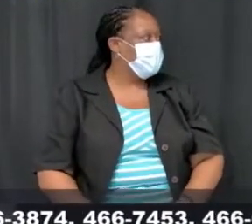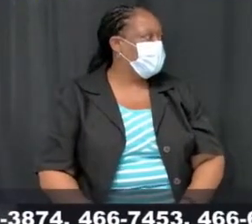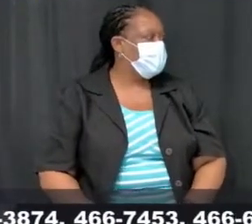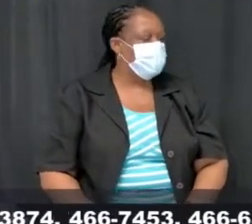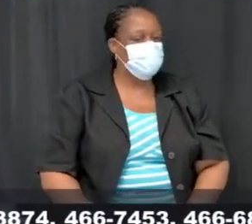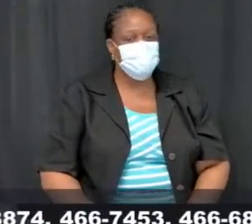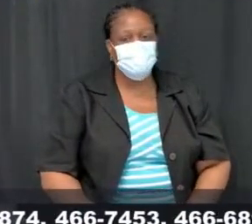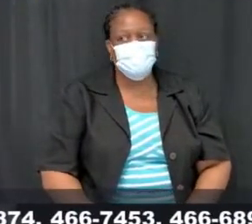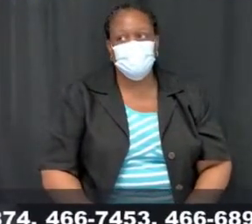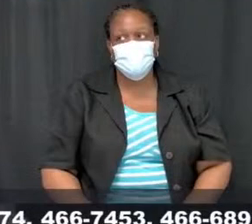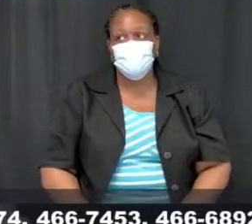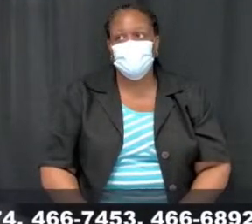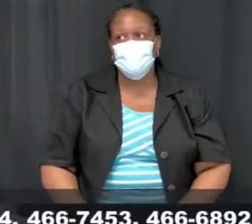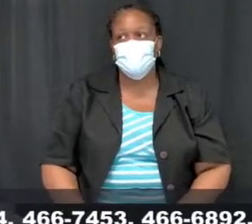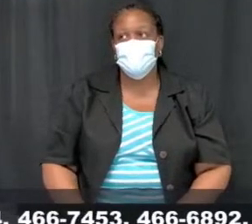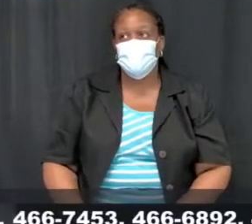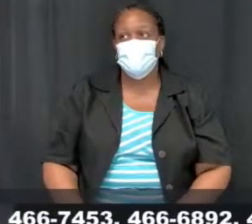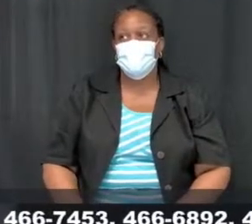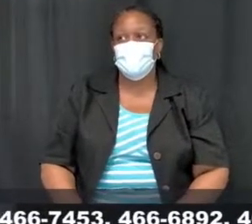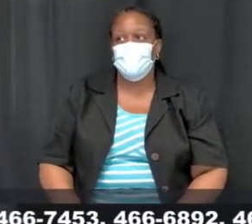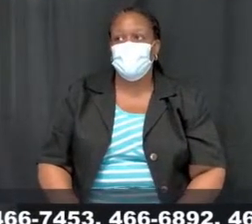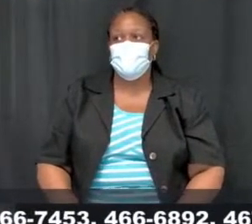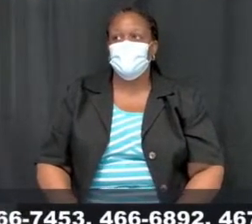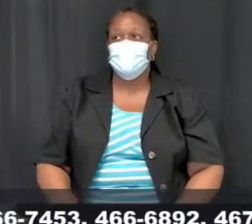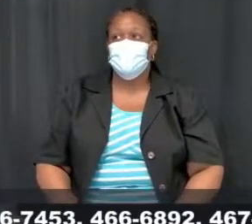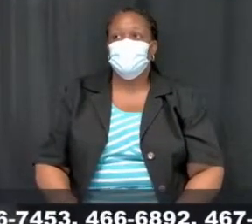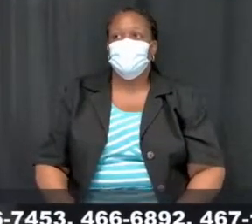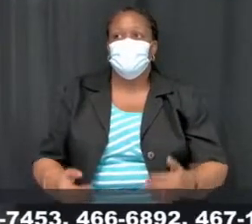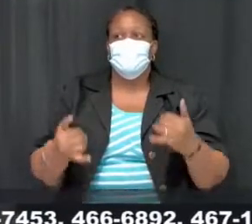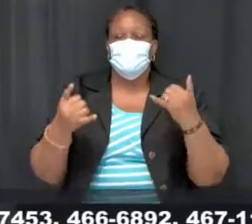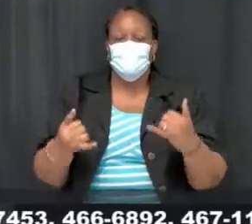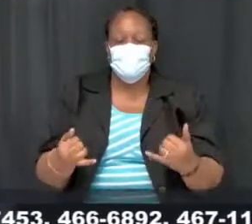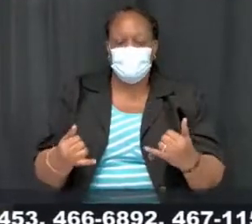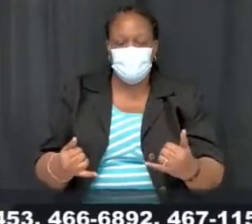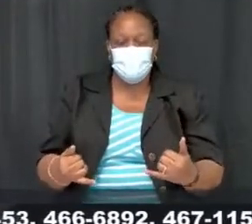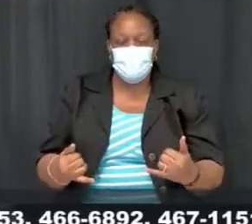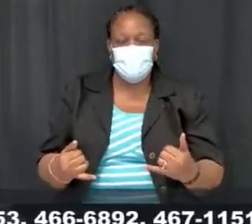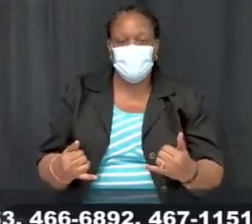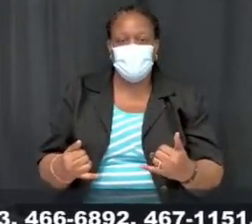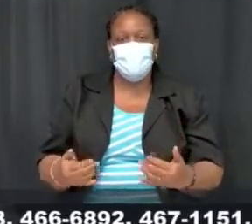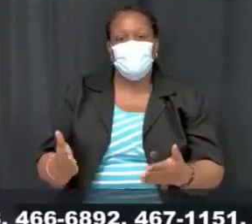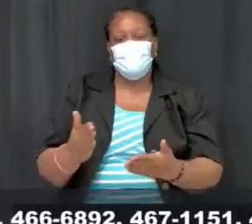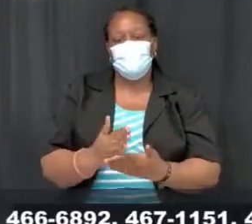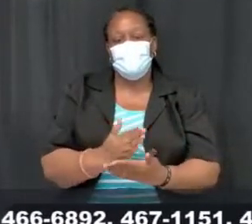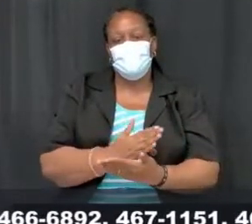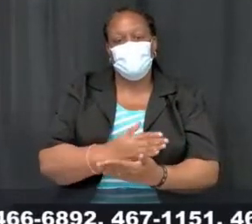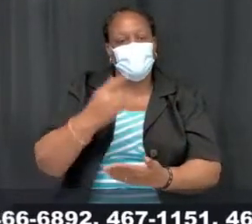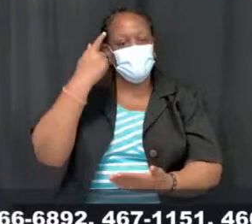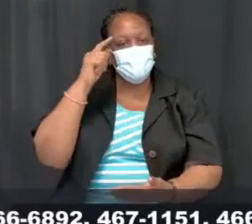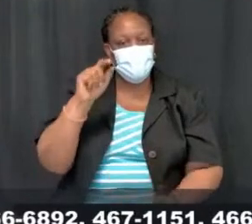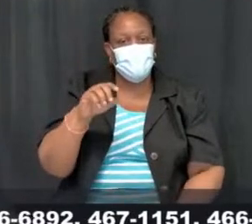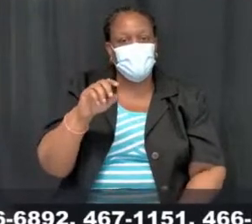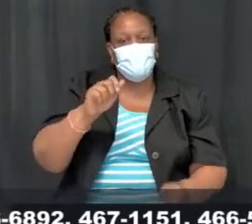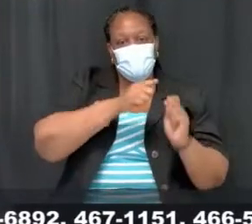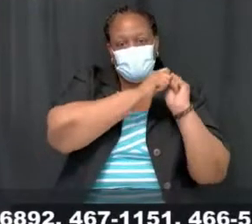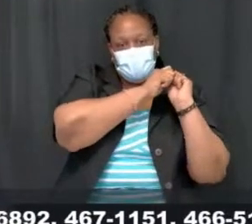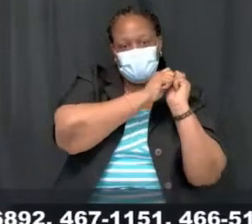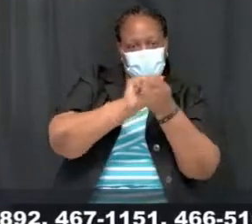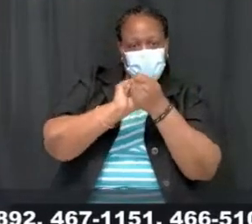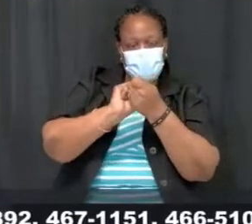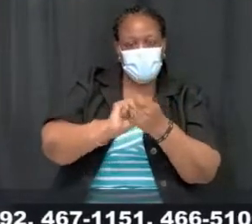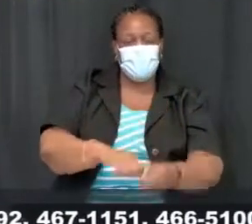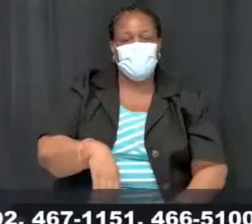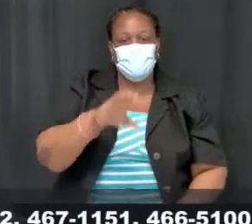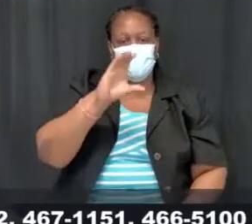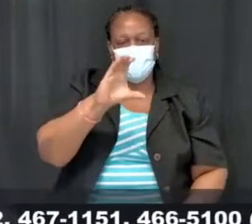Again, we continue to prepare for the CPL that should be occurring within the next few weeks. We have seen